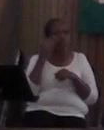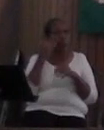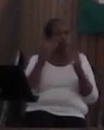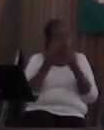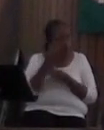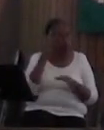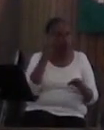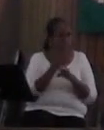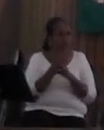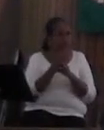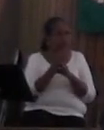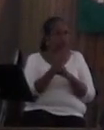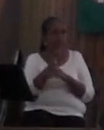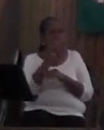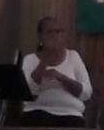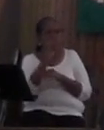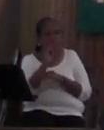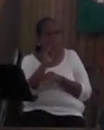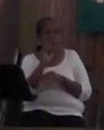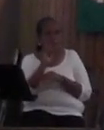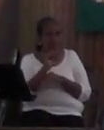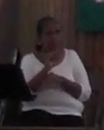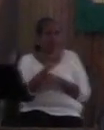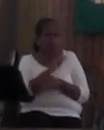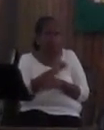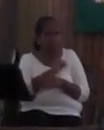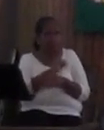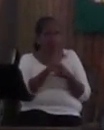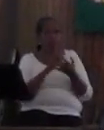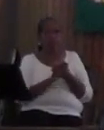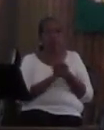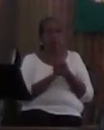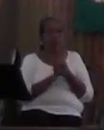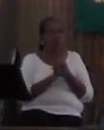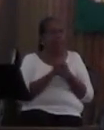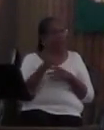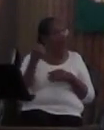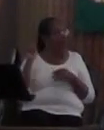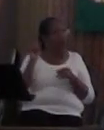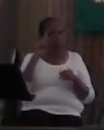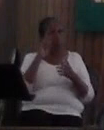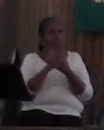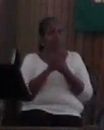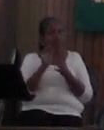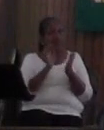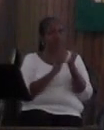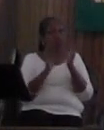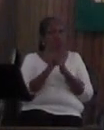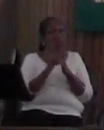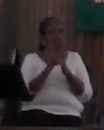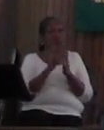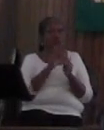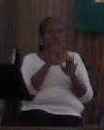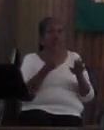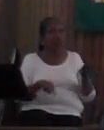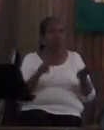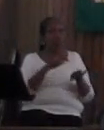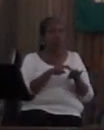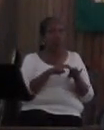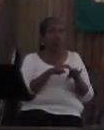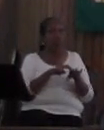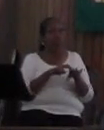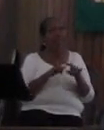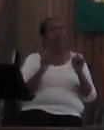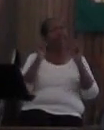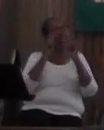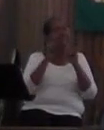If you will remember, one of Jesus' disciples refused to believe that Jesus had risen from the dead until he